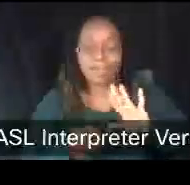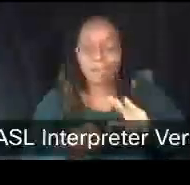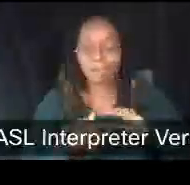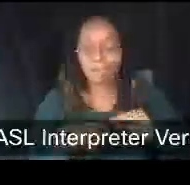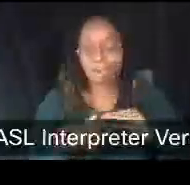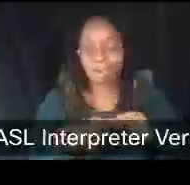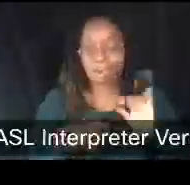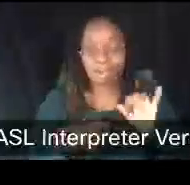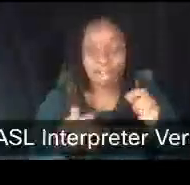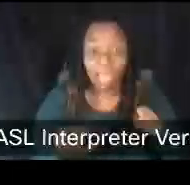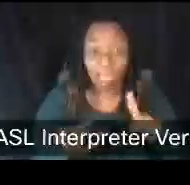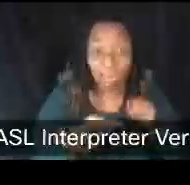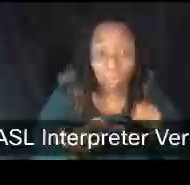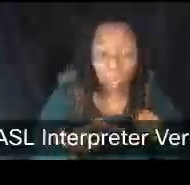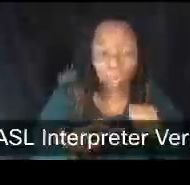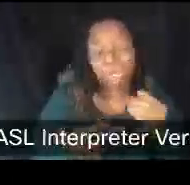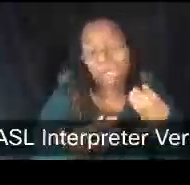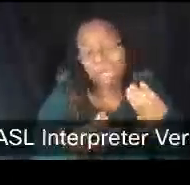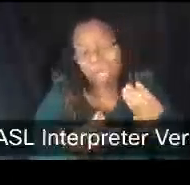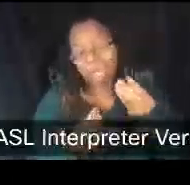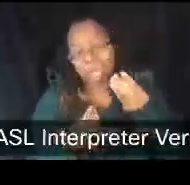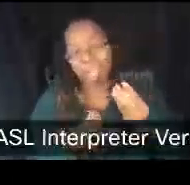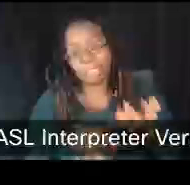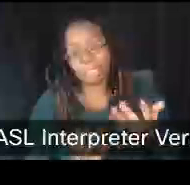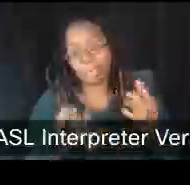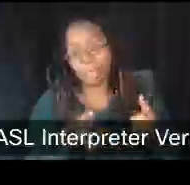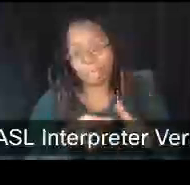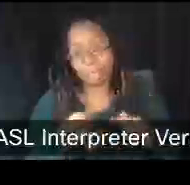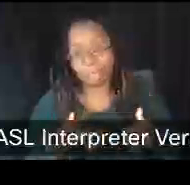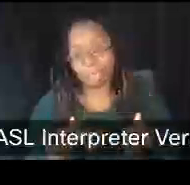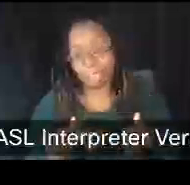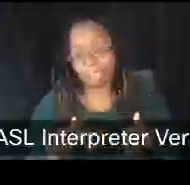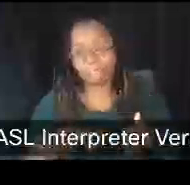you, let me tell you what happened to me. That when we provided some